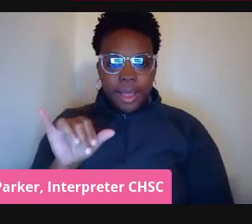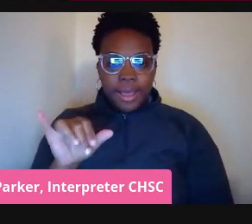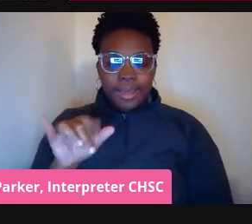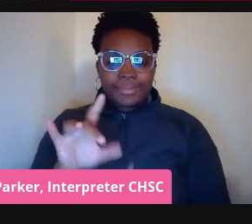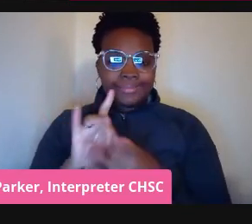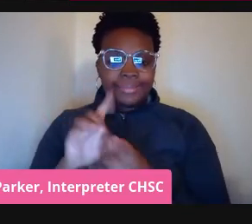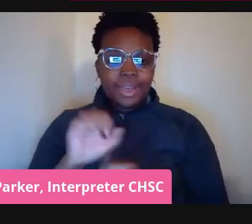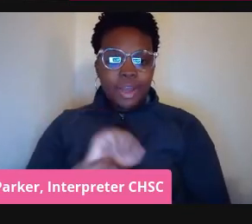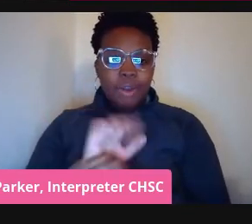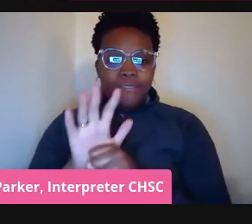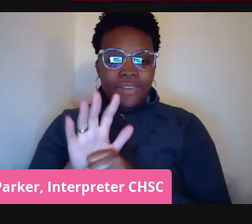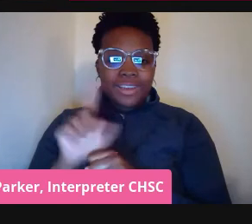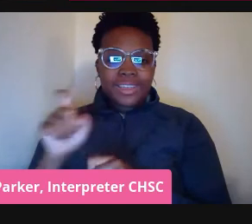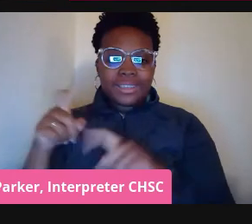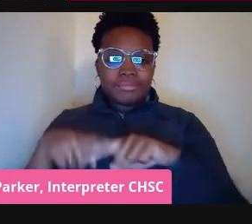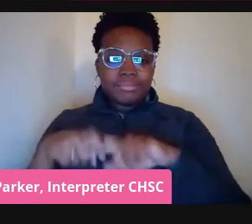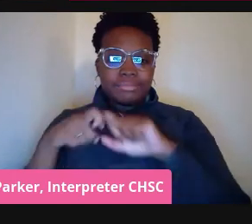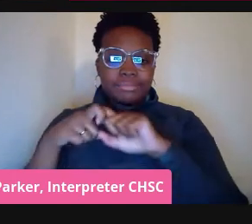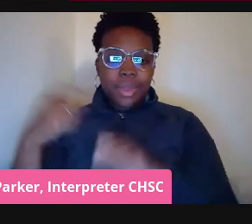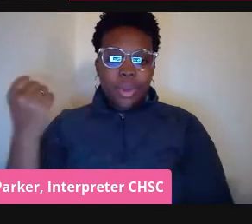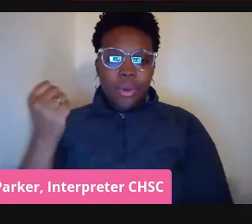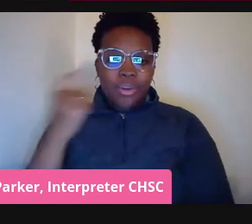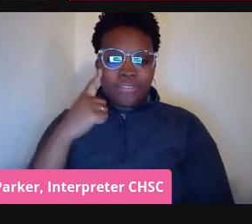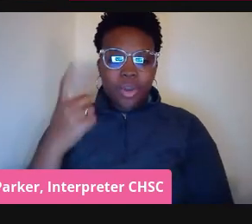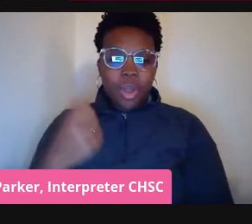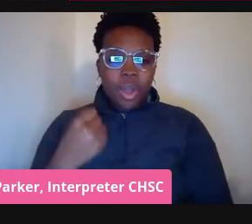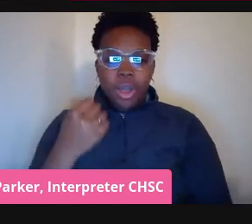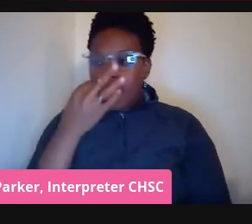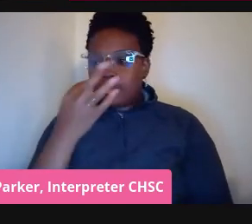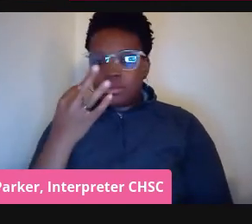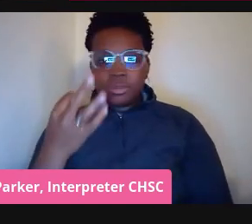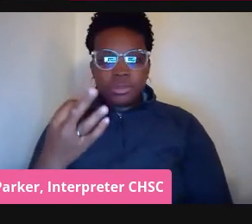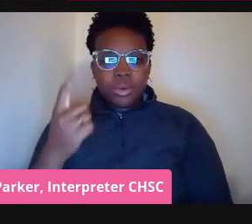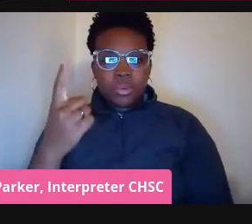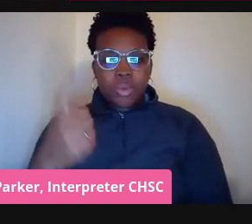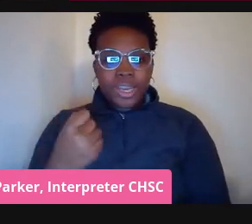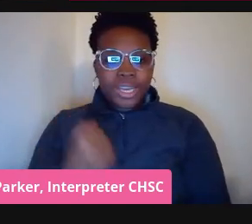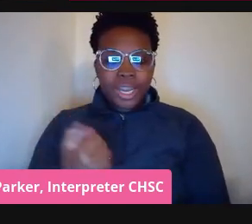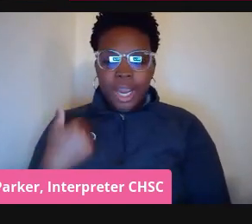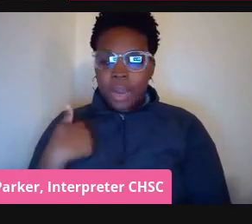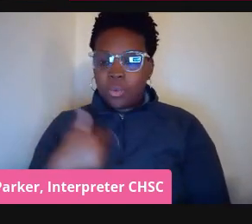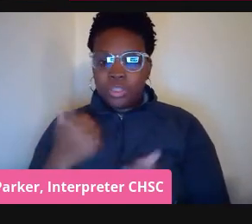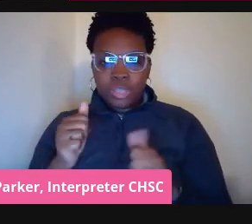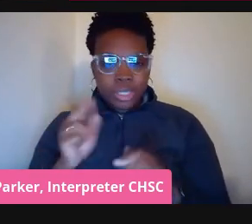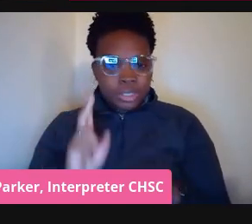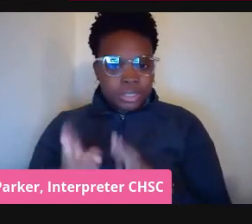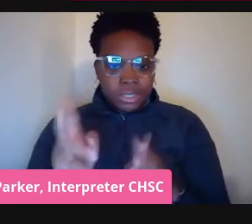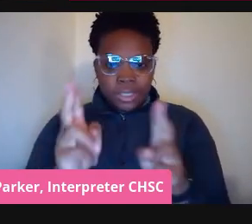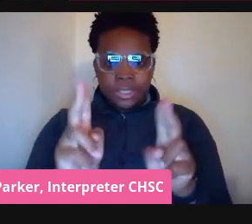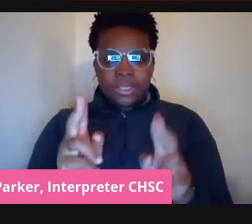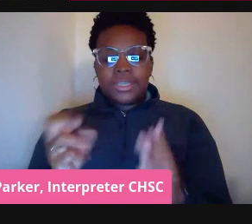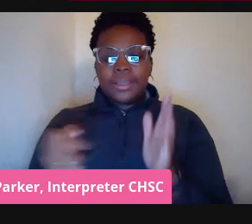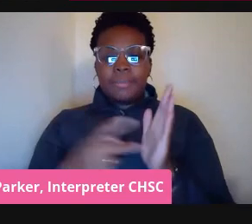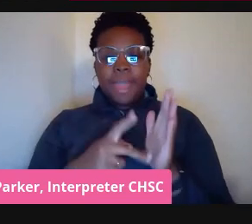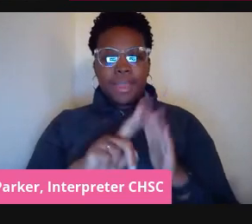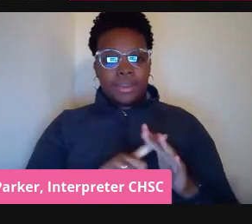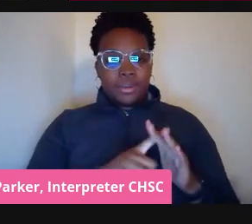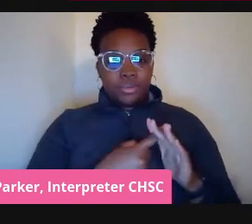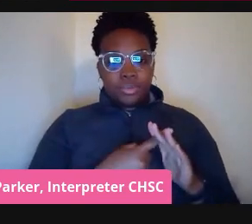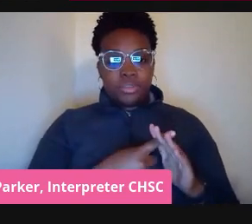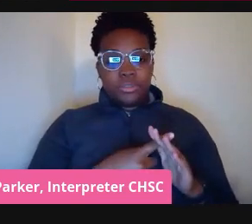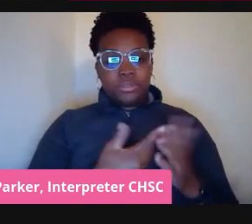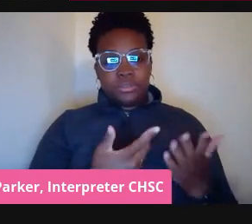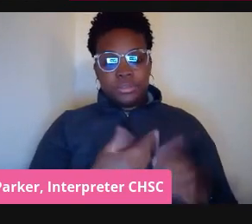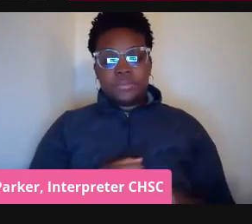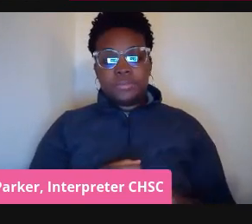put our production on hold for almost a year. So we are scrambling, trying to get back to where we originally were. We